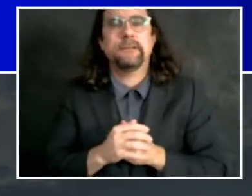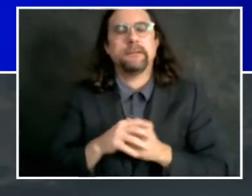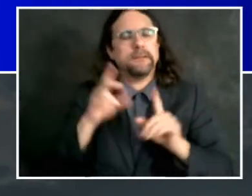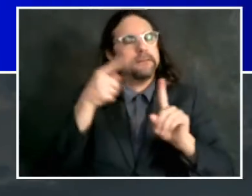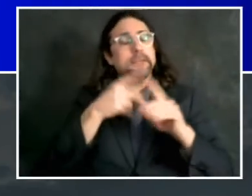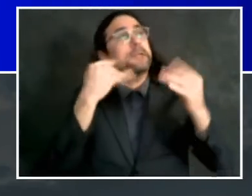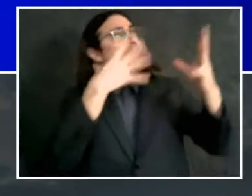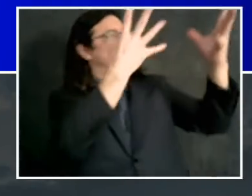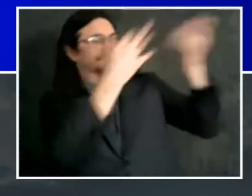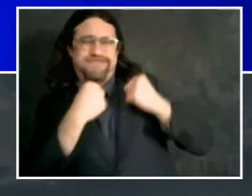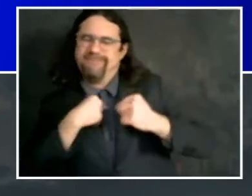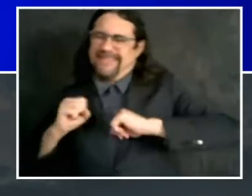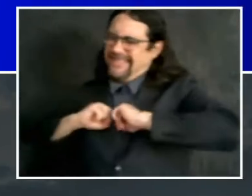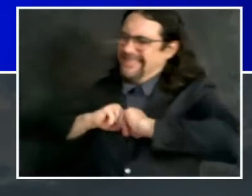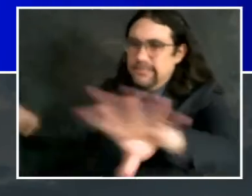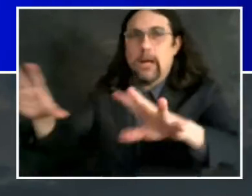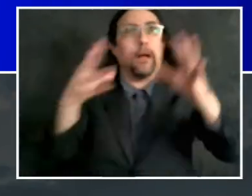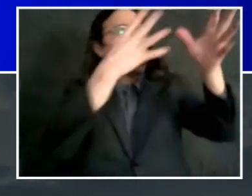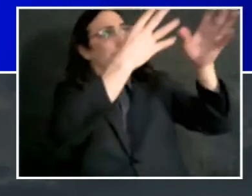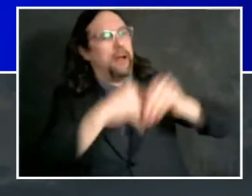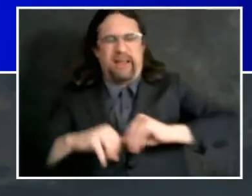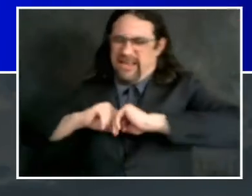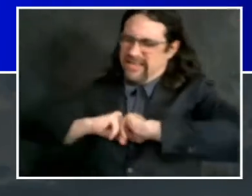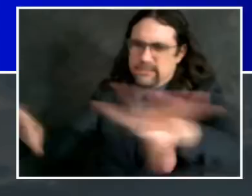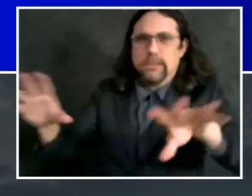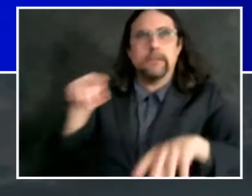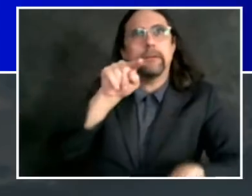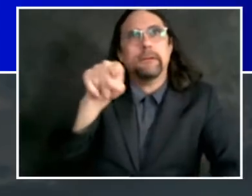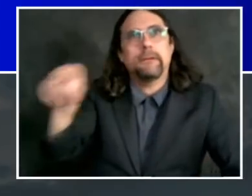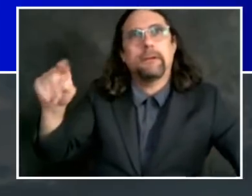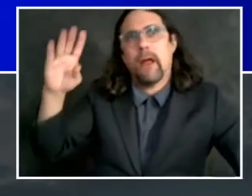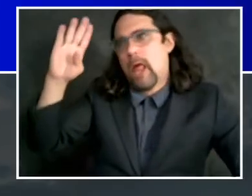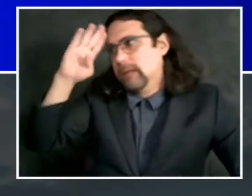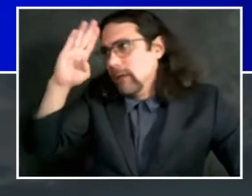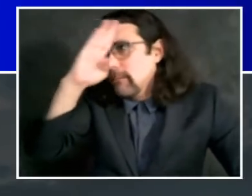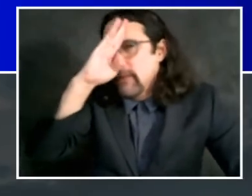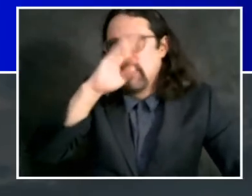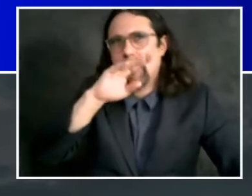news for protecting our heroes and helping them save lives.